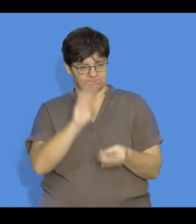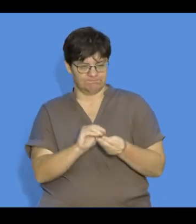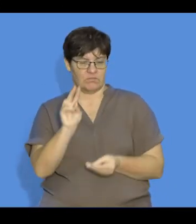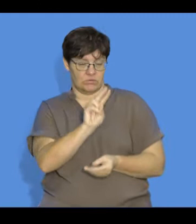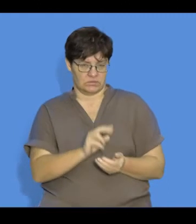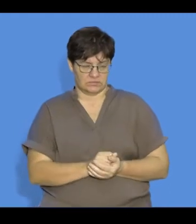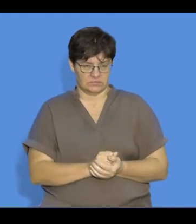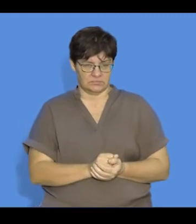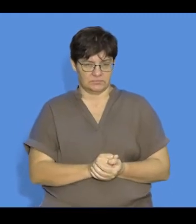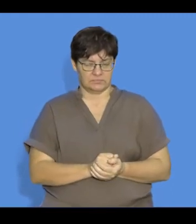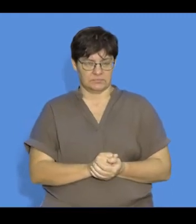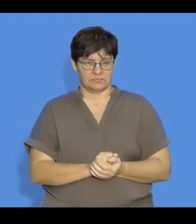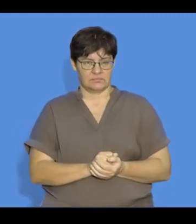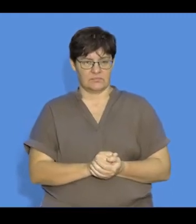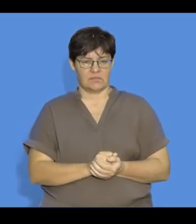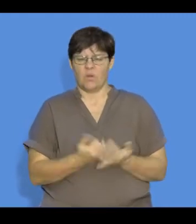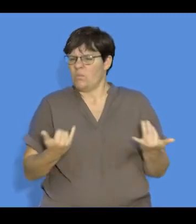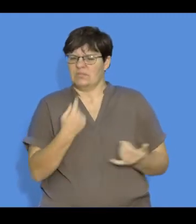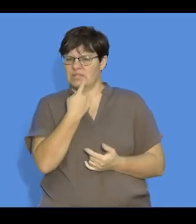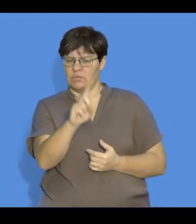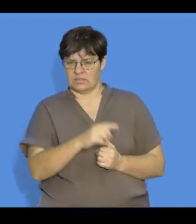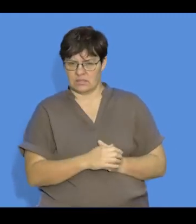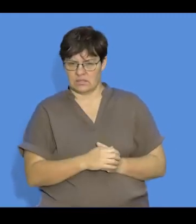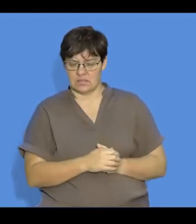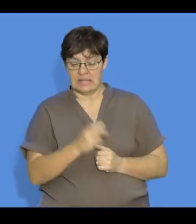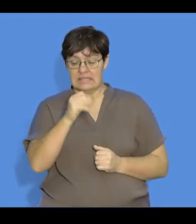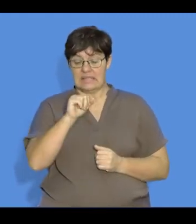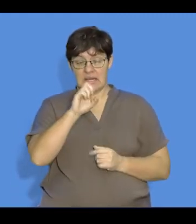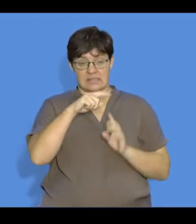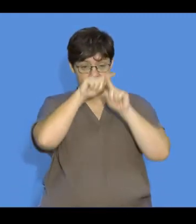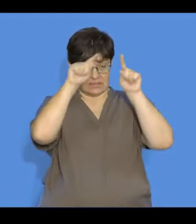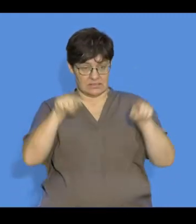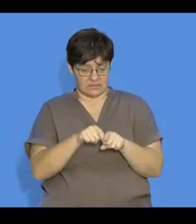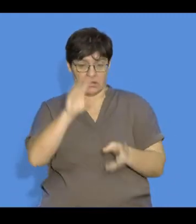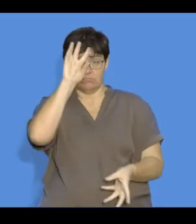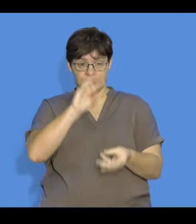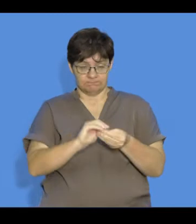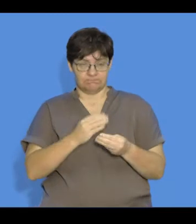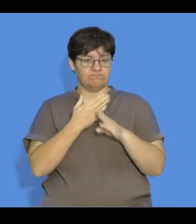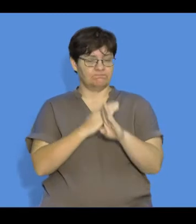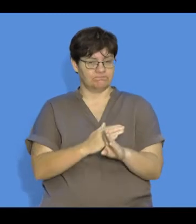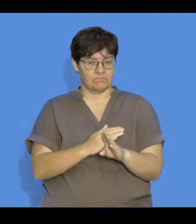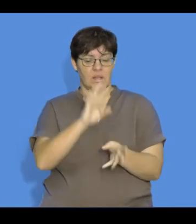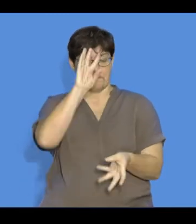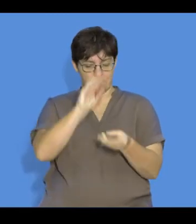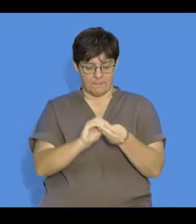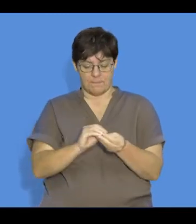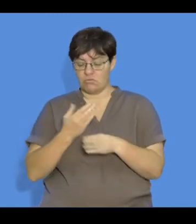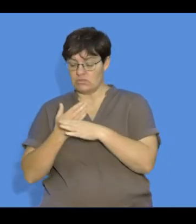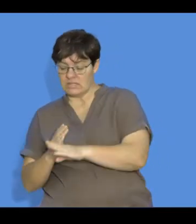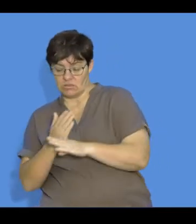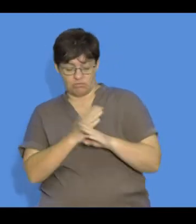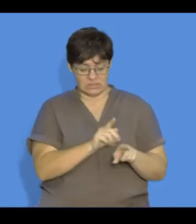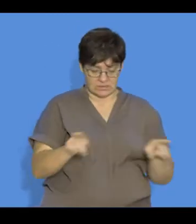total voltage. Right. So in other words, we are saying that in a series circuit, the total resistance is the sum of